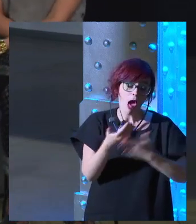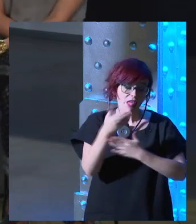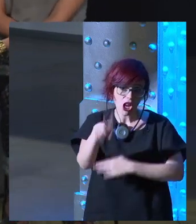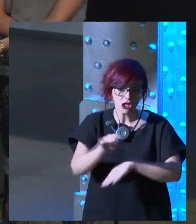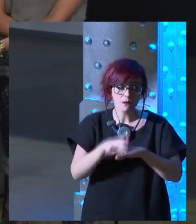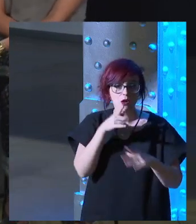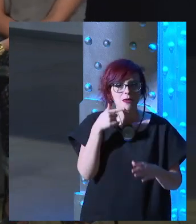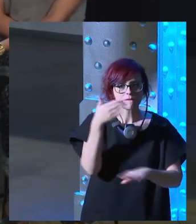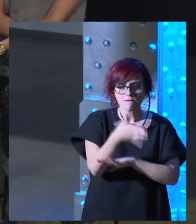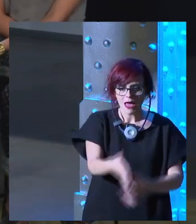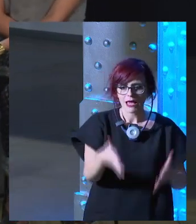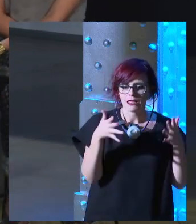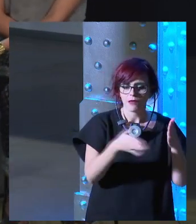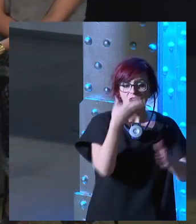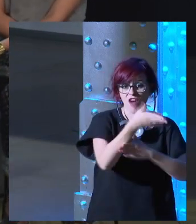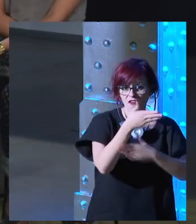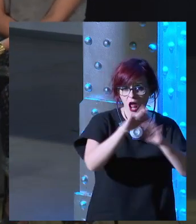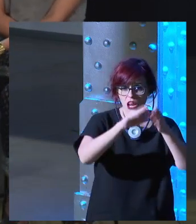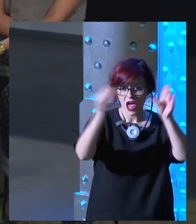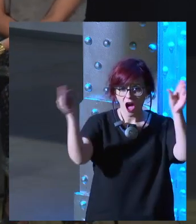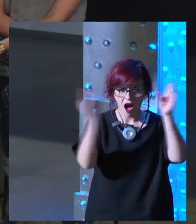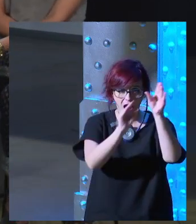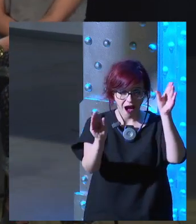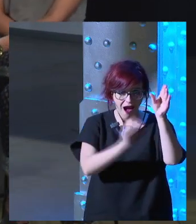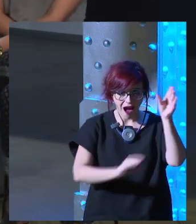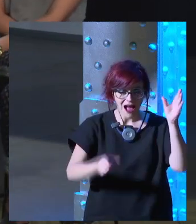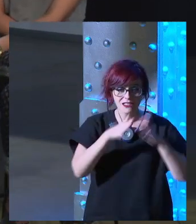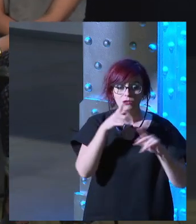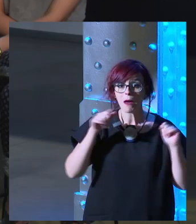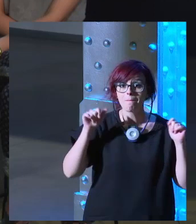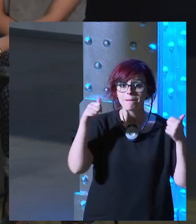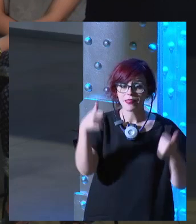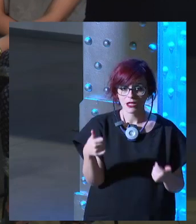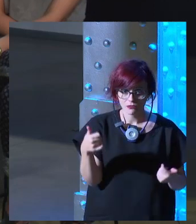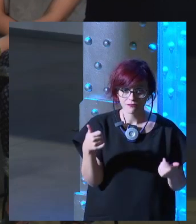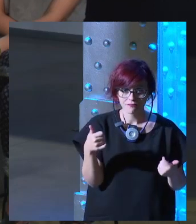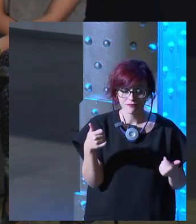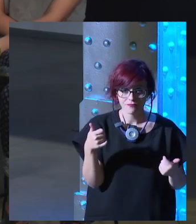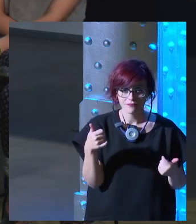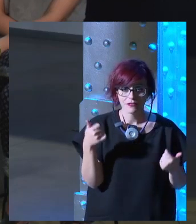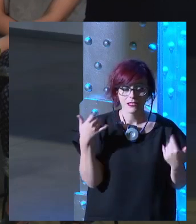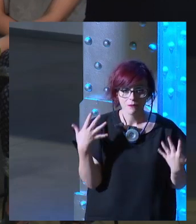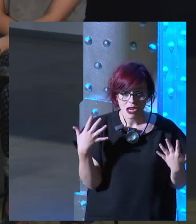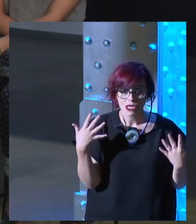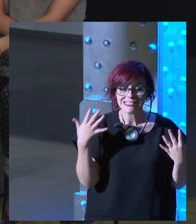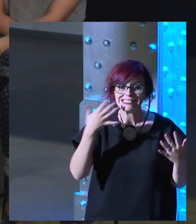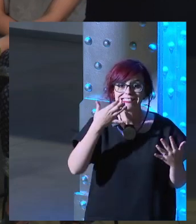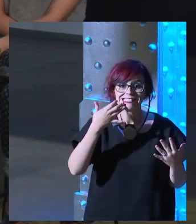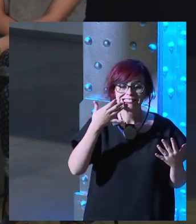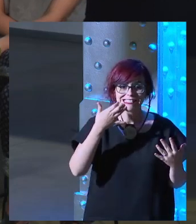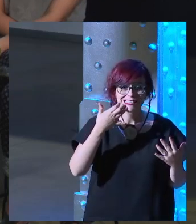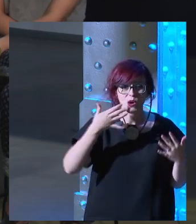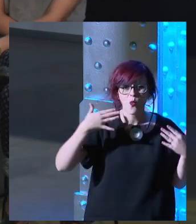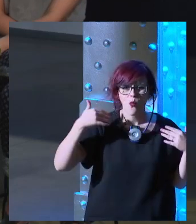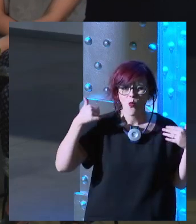So that was how I began. But reading any writer who's very concentrated